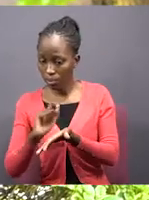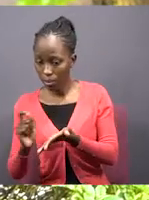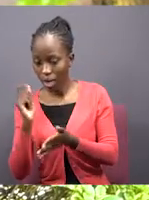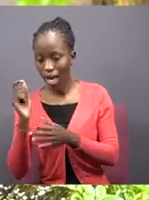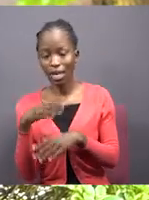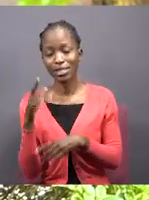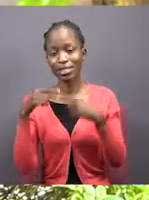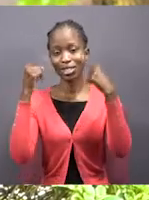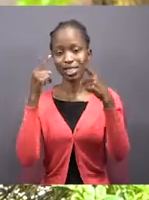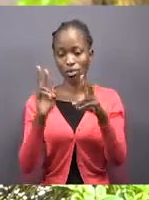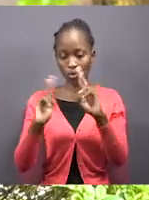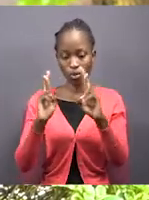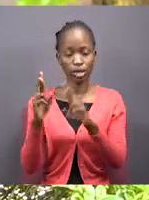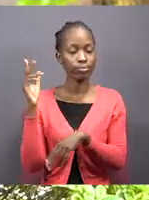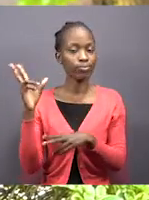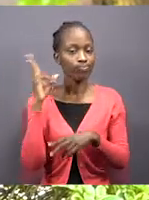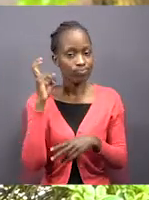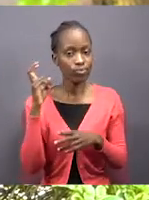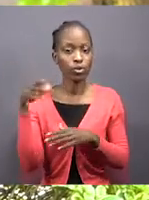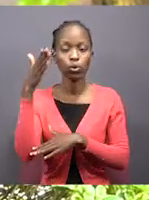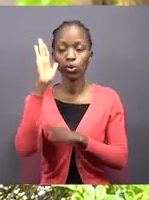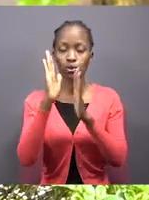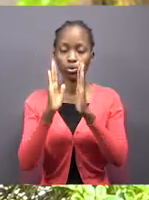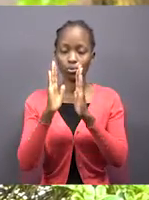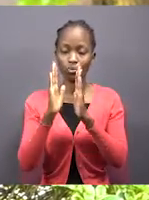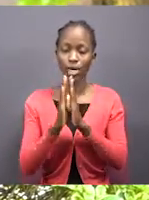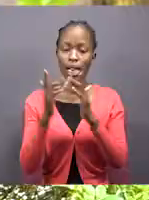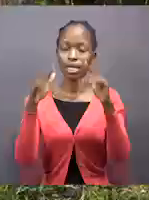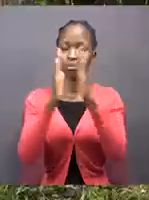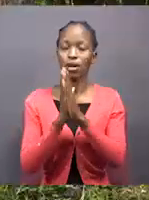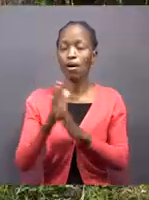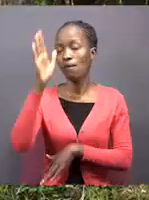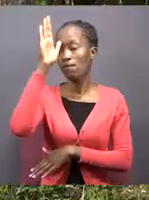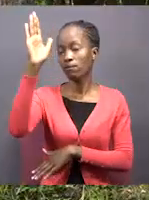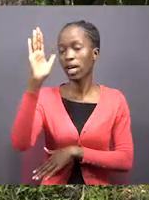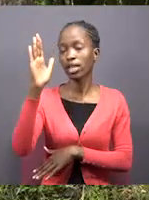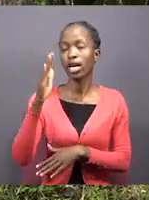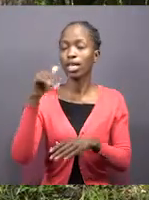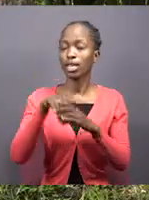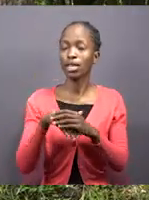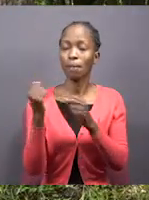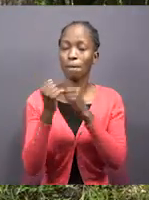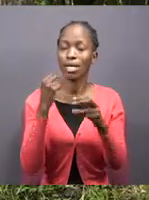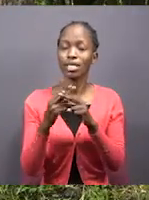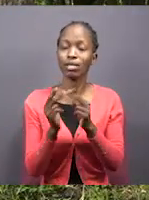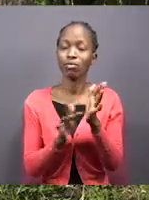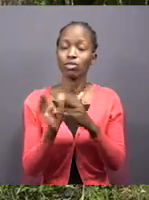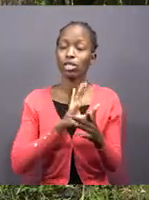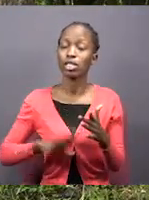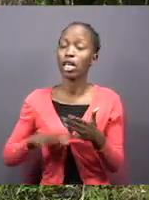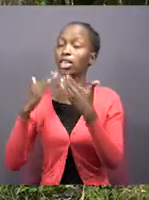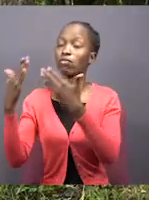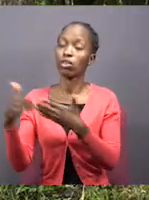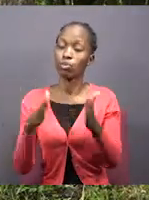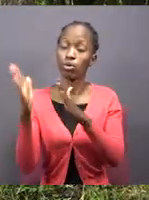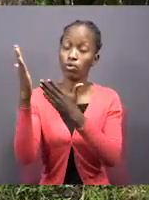pens, and a beautiful smile ready to share the word of God. Let's pray. Father, in the mighty name of Jesus Christ, I thank you for this opportunity